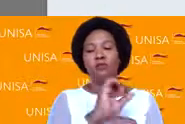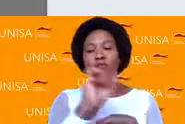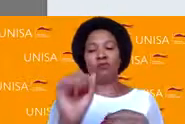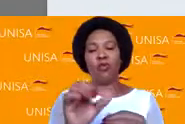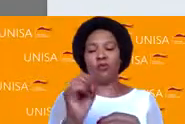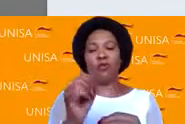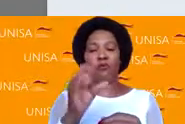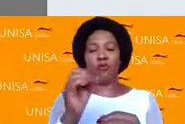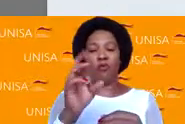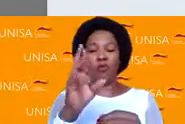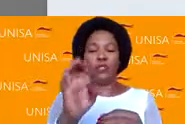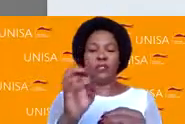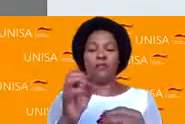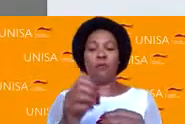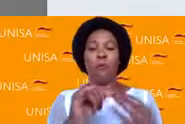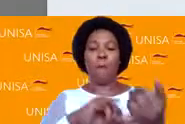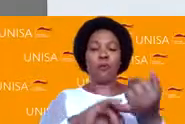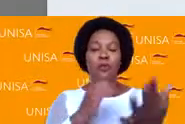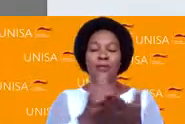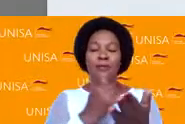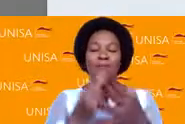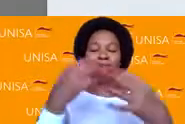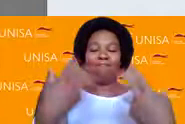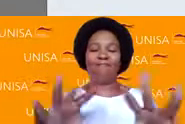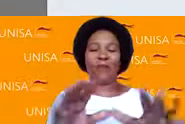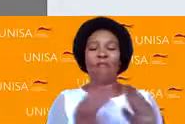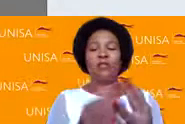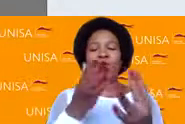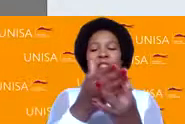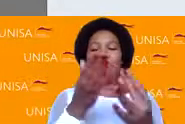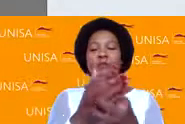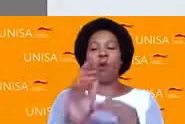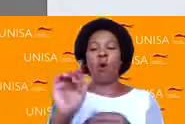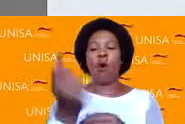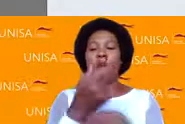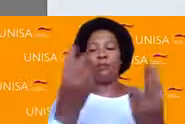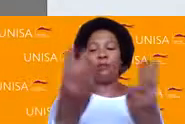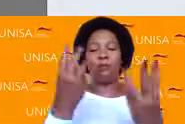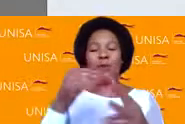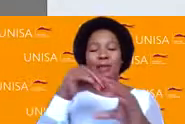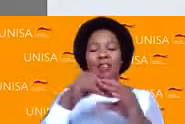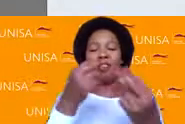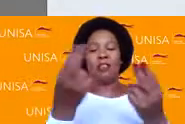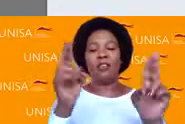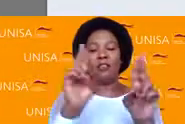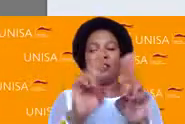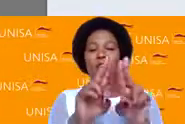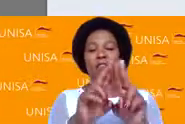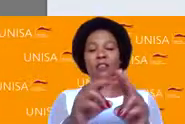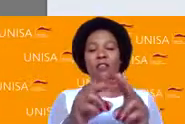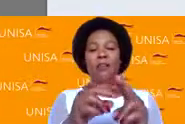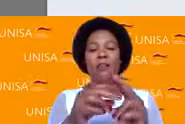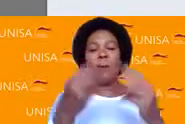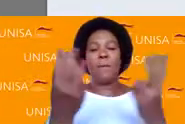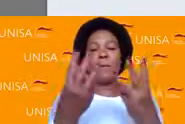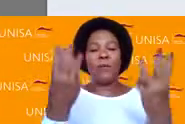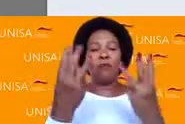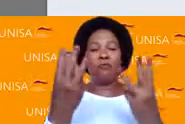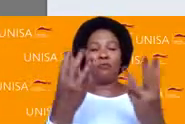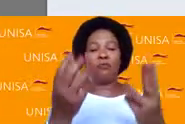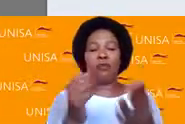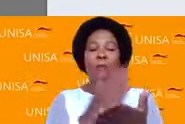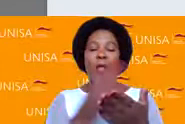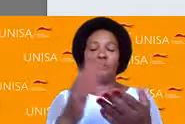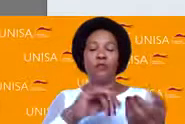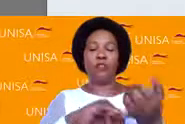you enrolled for. So you won't have access to everybody in the university, just the people with that's part of courses or